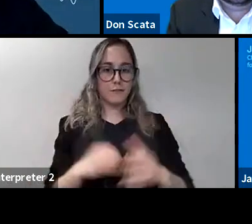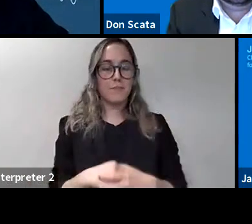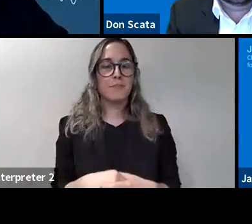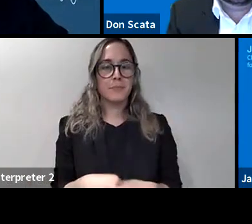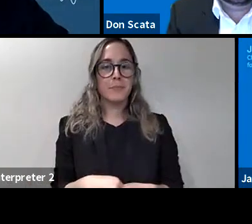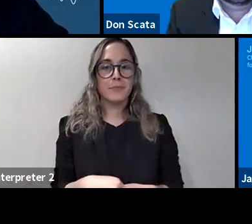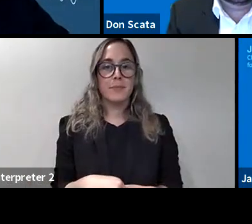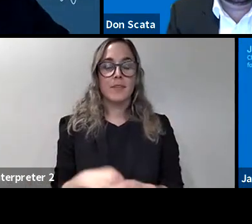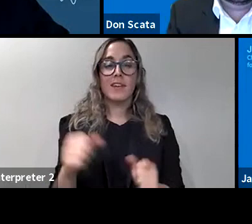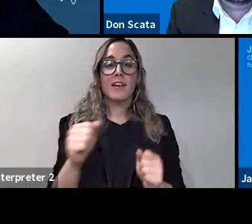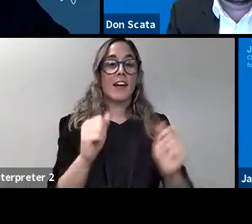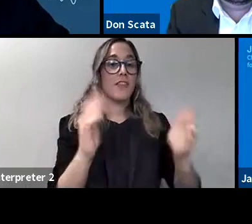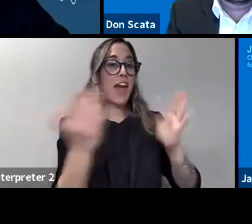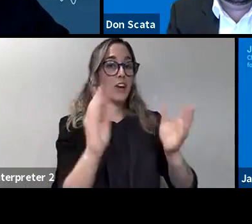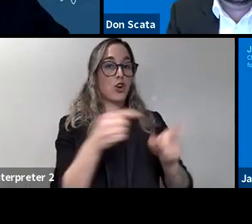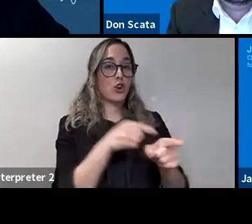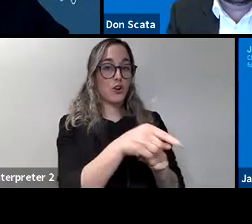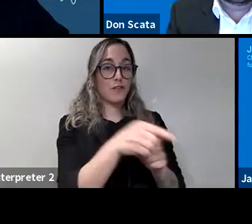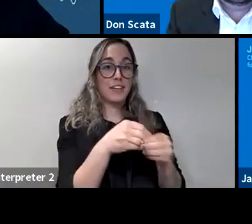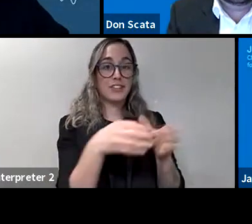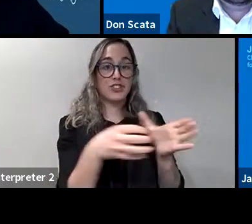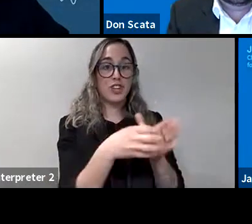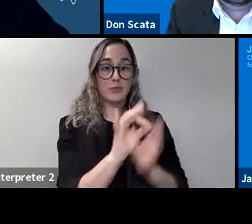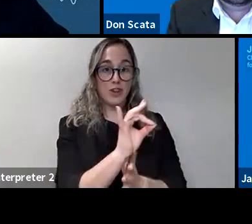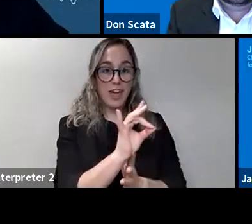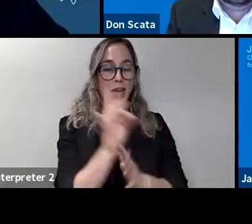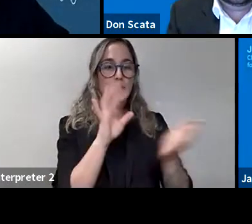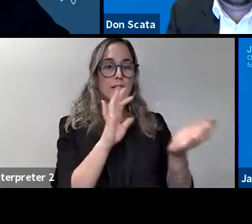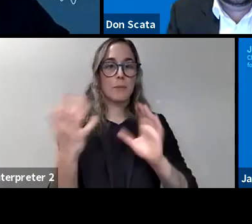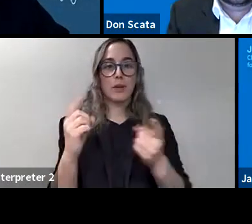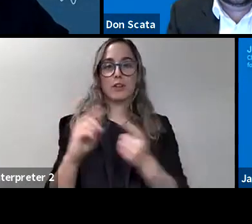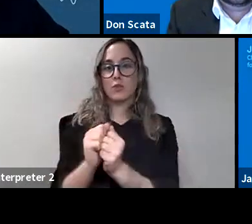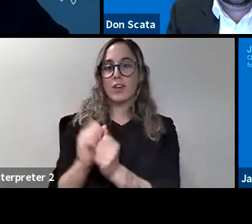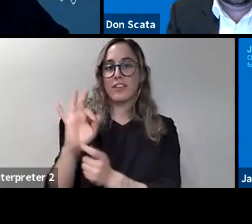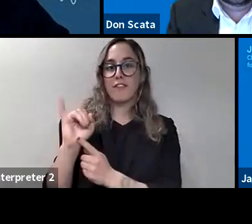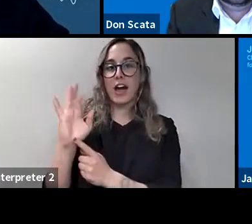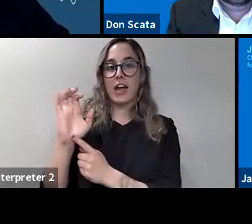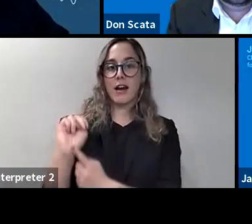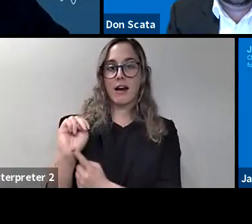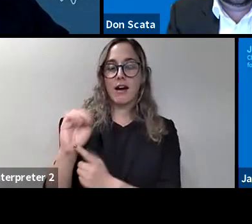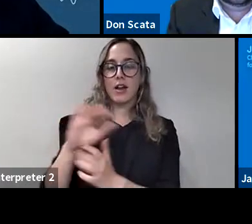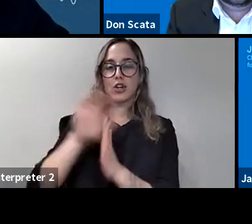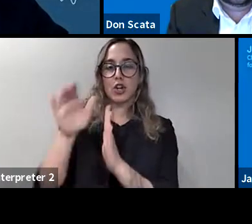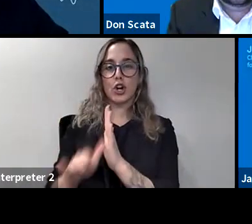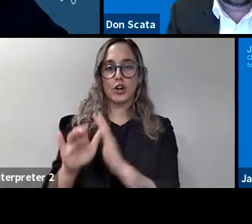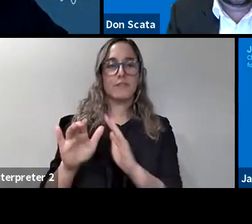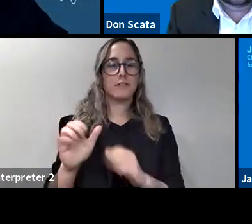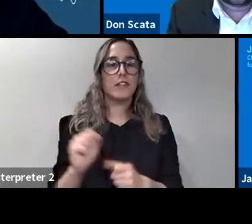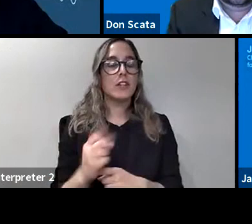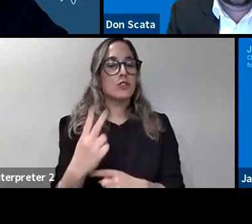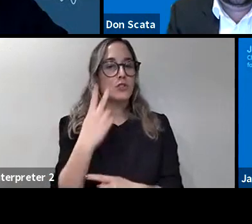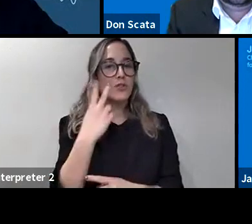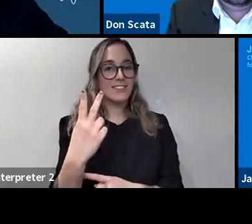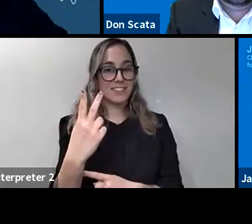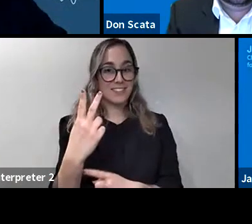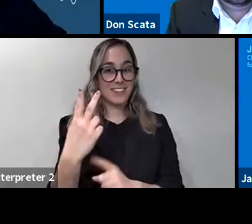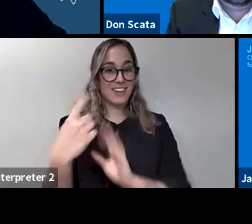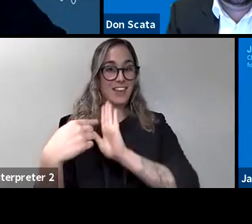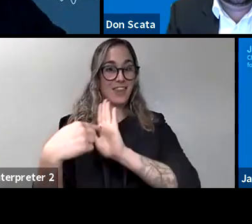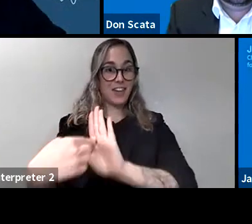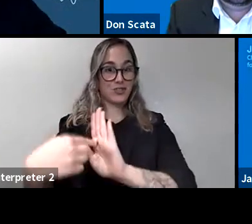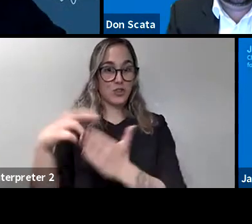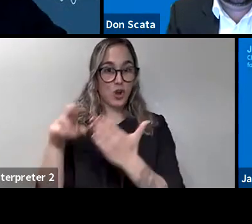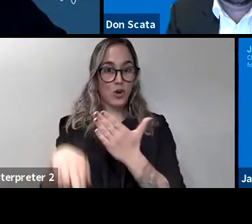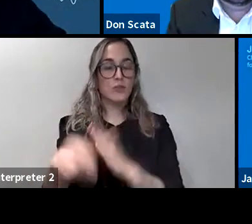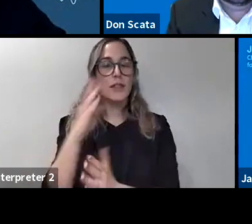And then the other curve, of course, in Chapter 8 was the comparison to the FICON curve, which also showed that the there's